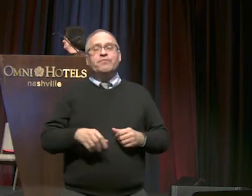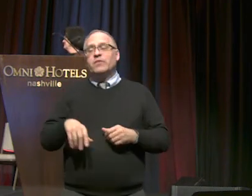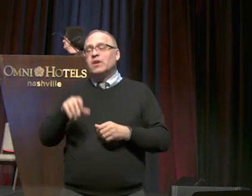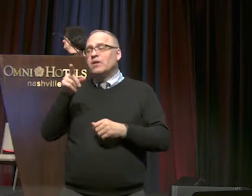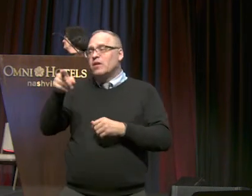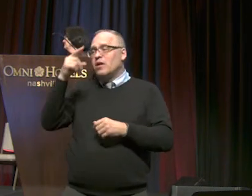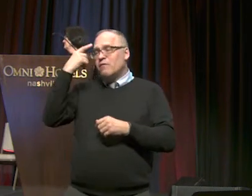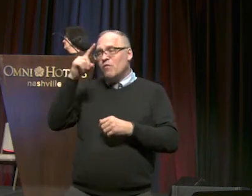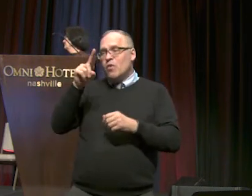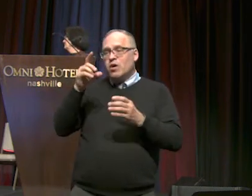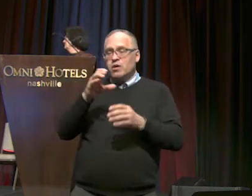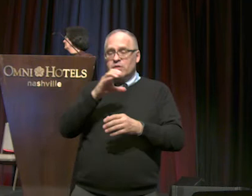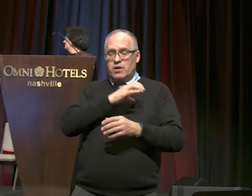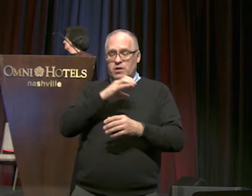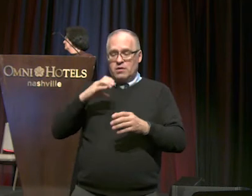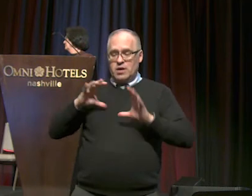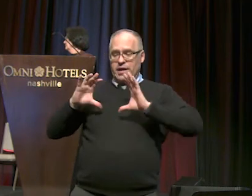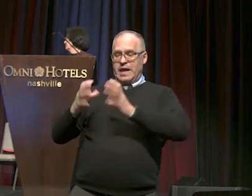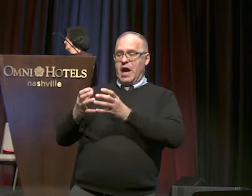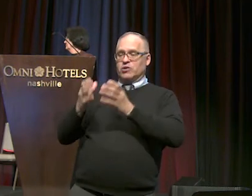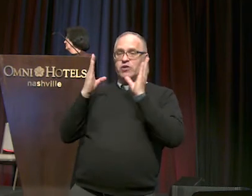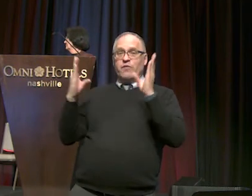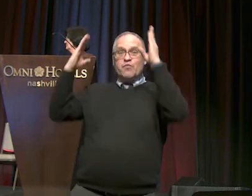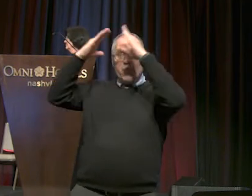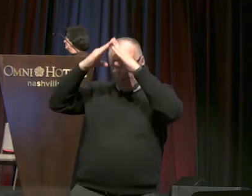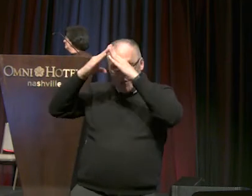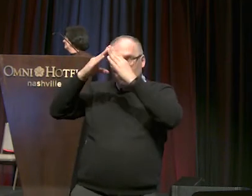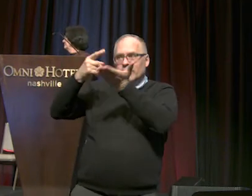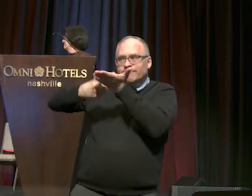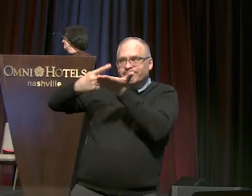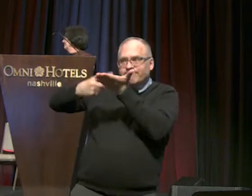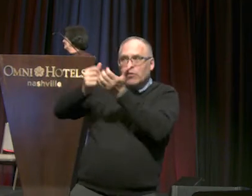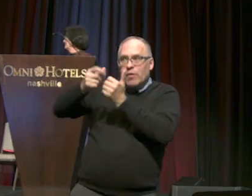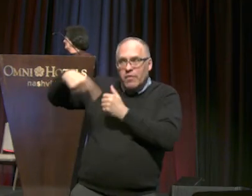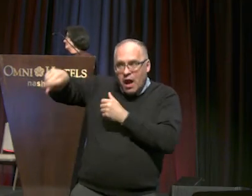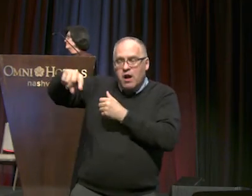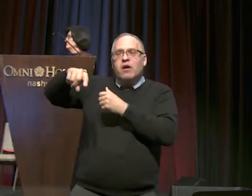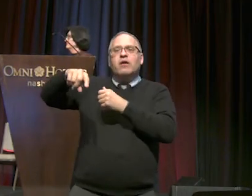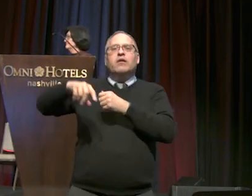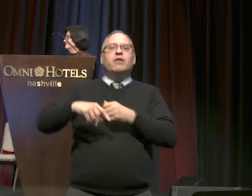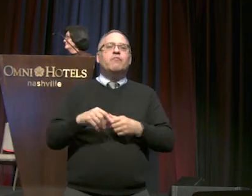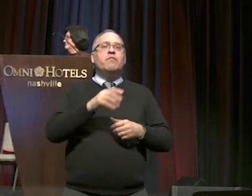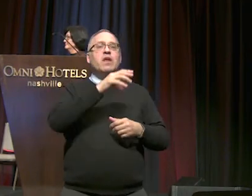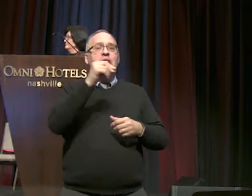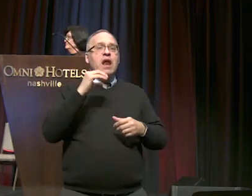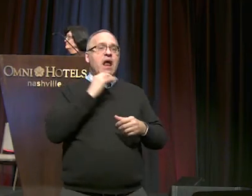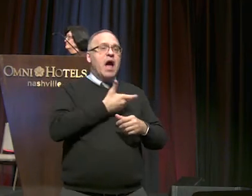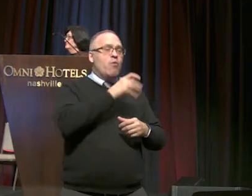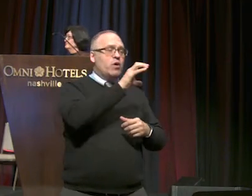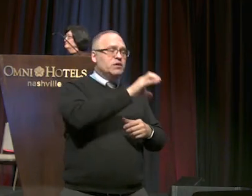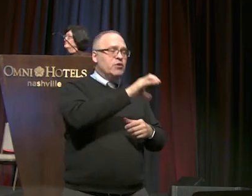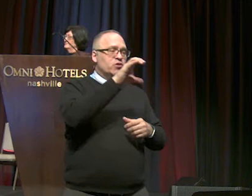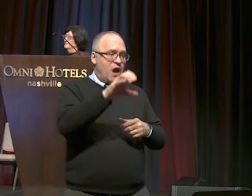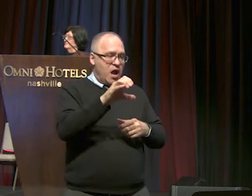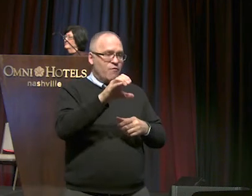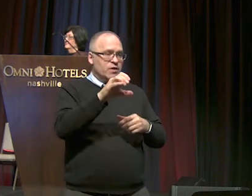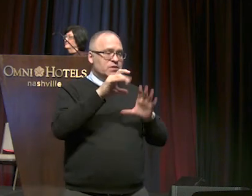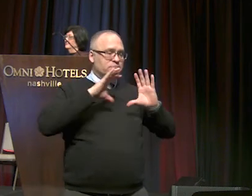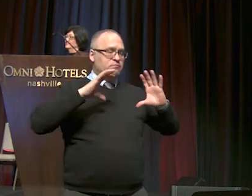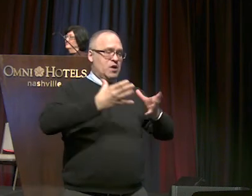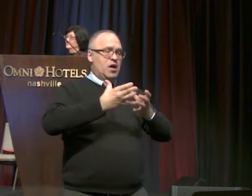this legislation, and indeed our Central Conference College of Bishops this past